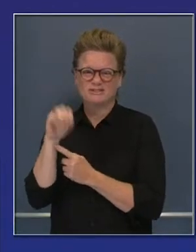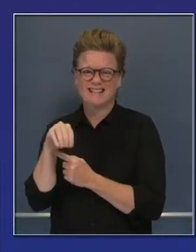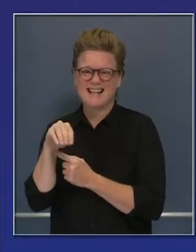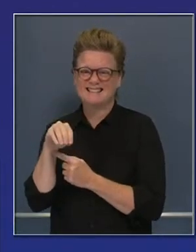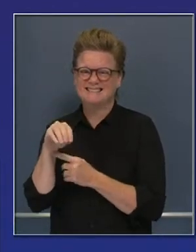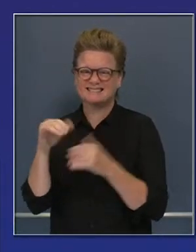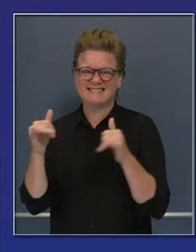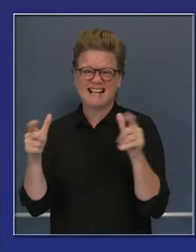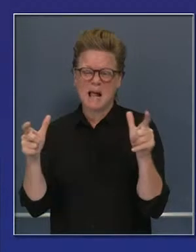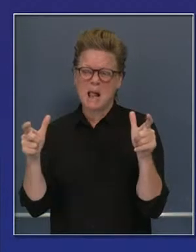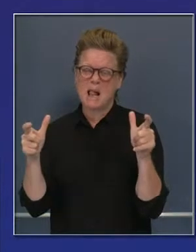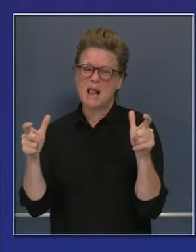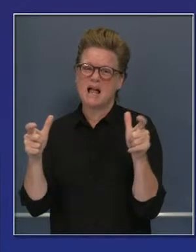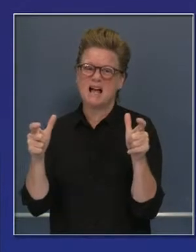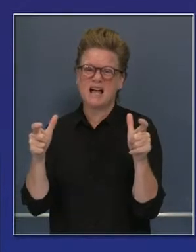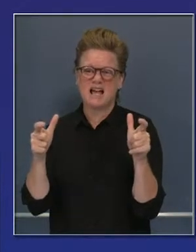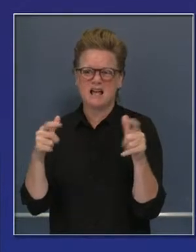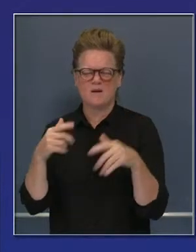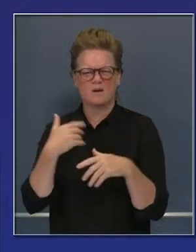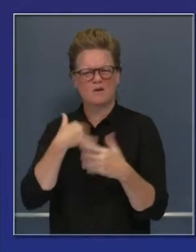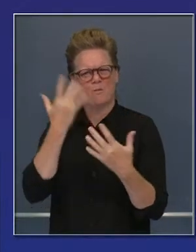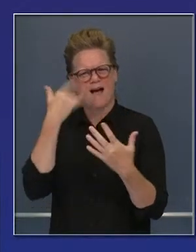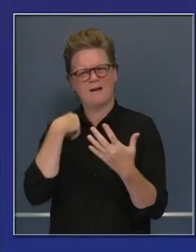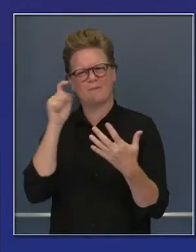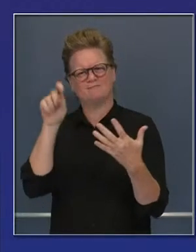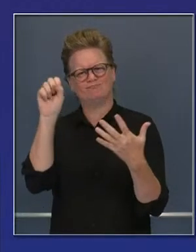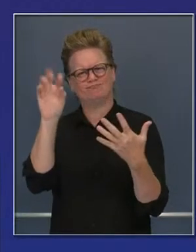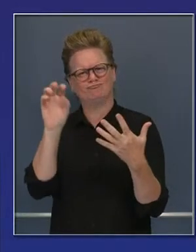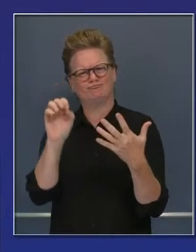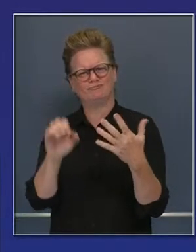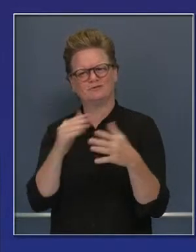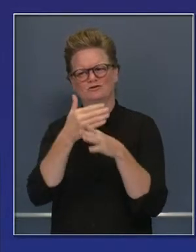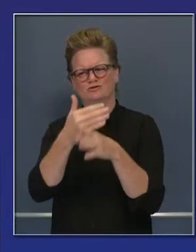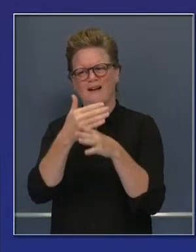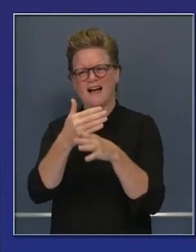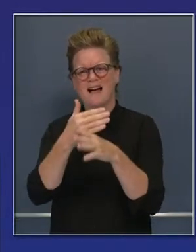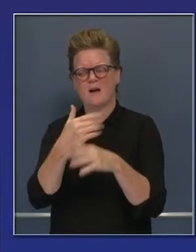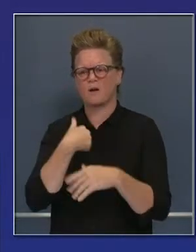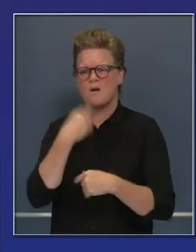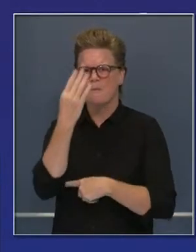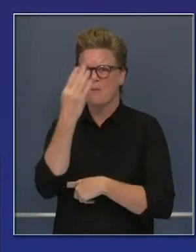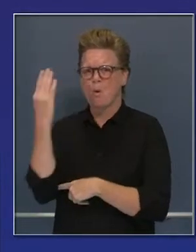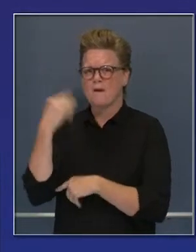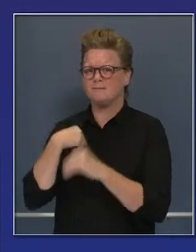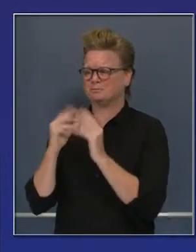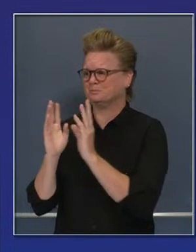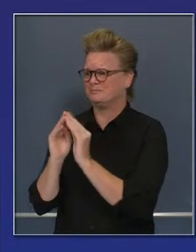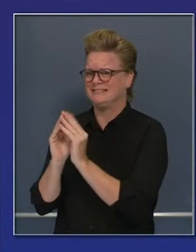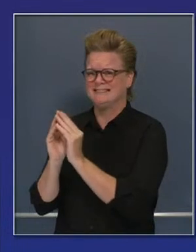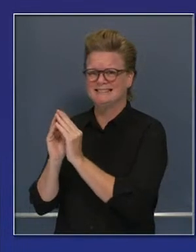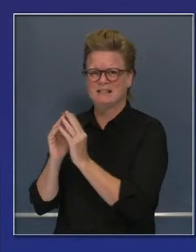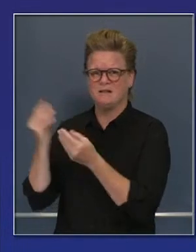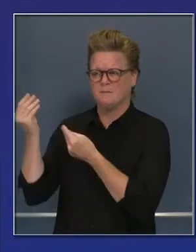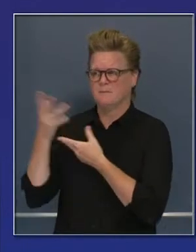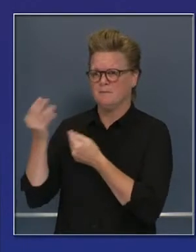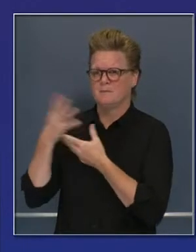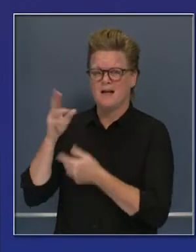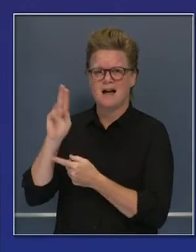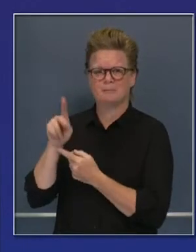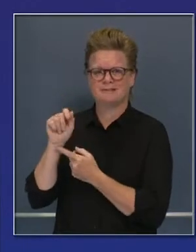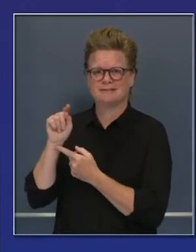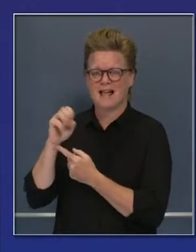is we're highlighting these in our early morning meetings, and I want you to be familiar with what my team